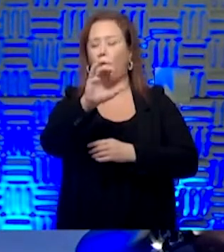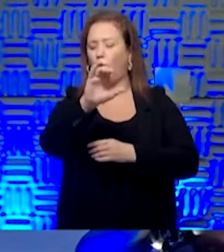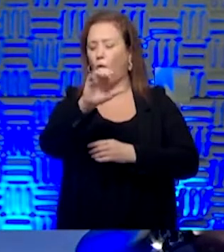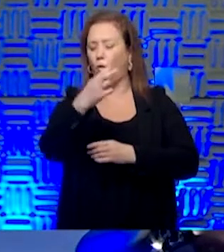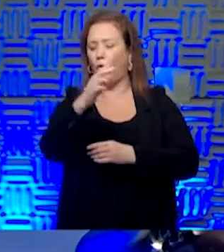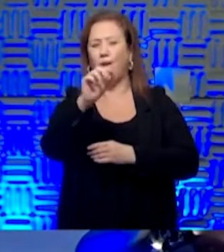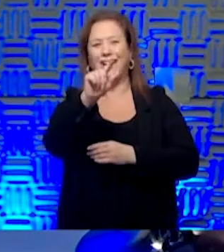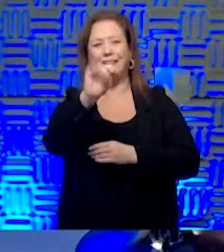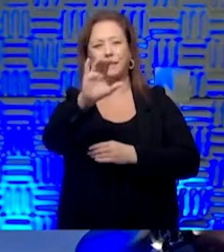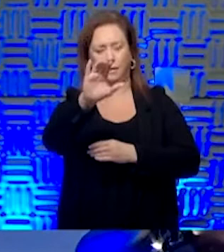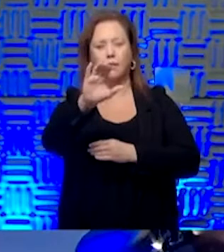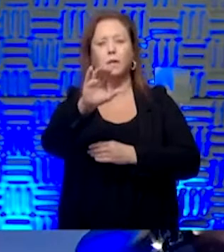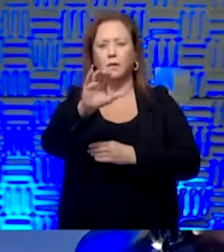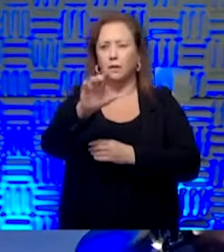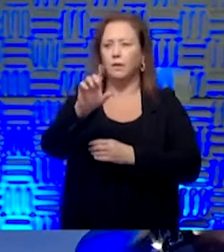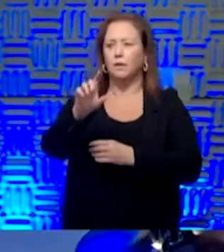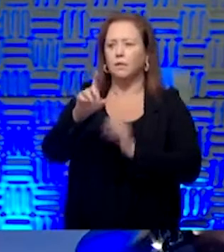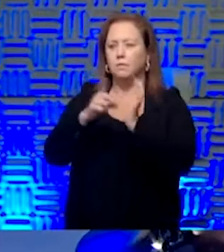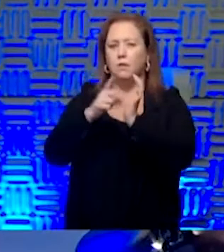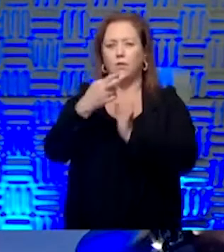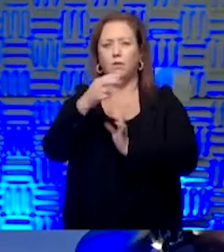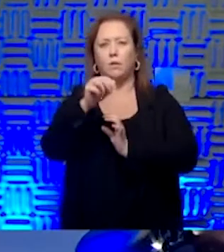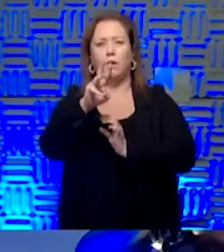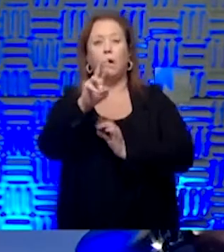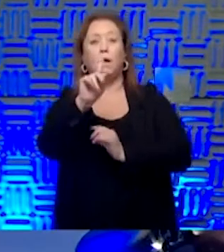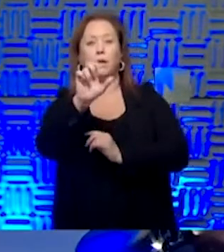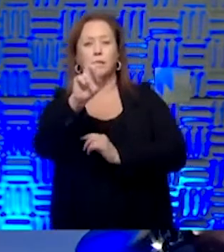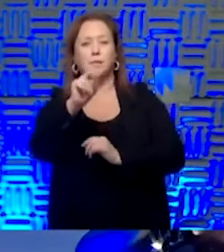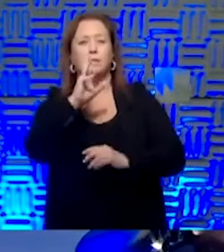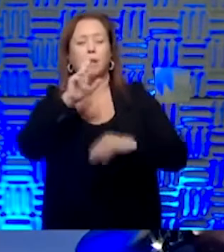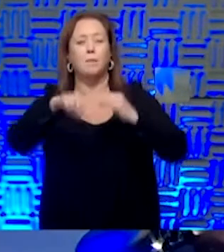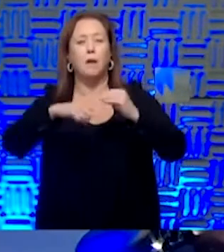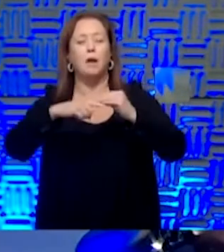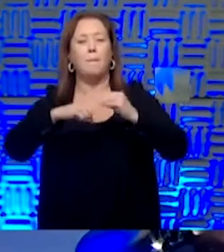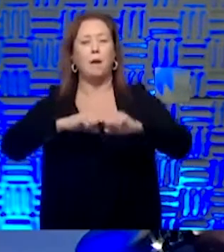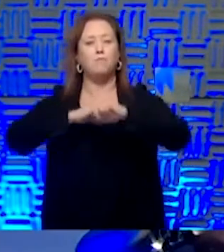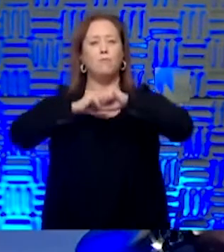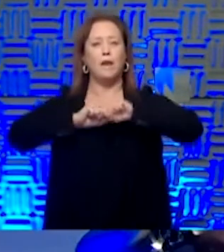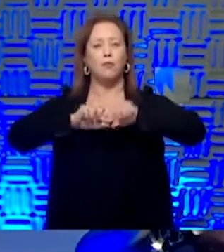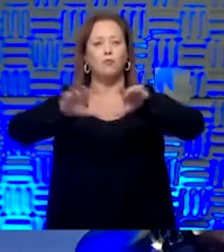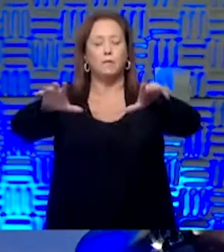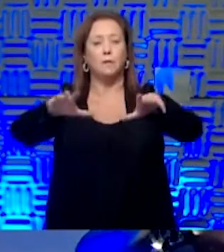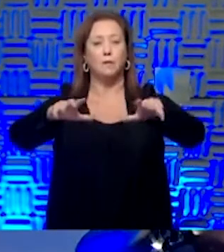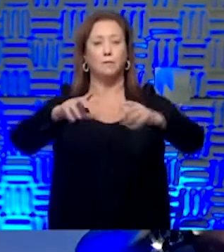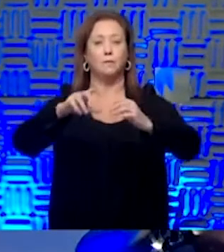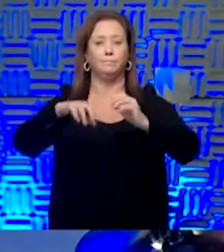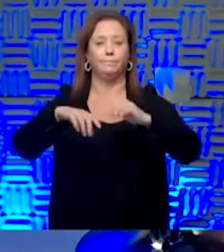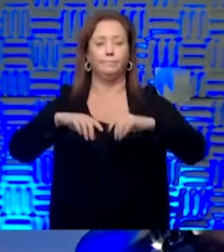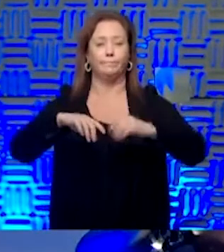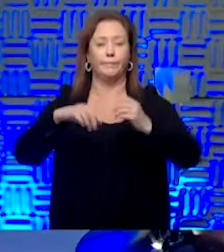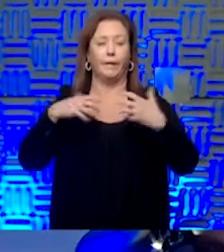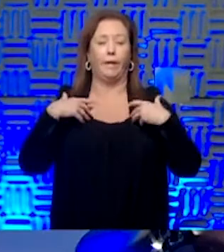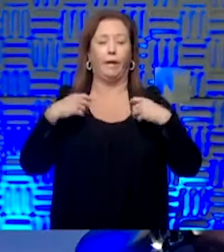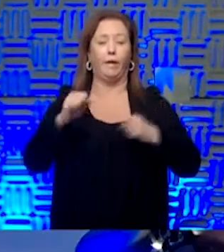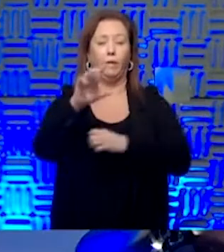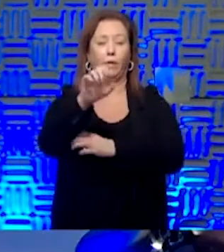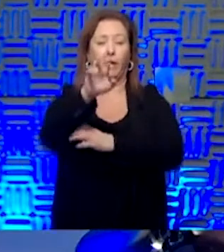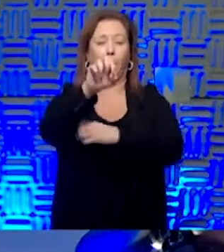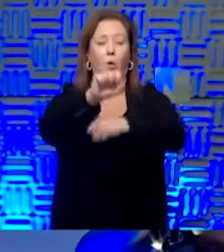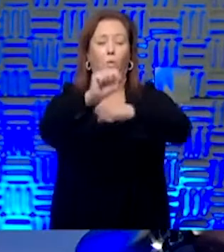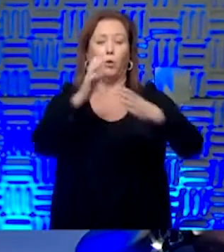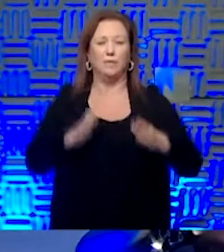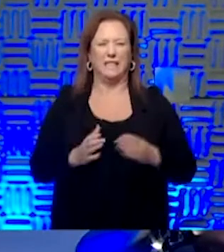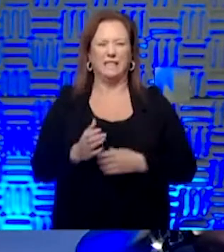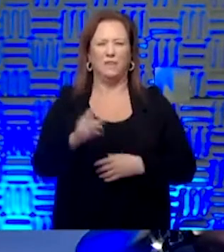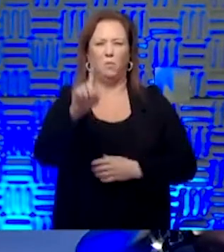And Dana could probably talk better about that than I do, as a way of preventing transmission to healthcare workers to see it do it. That's a 15,000 member trial. One of